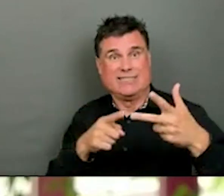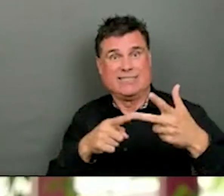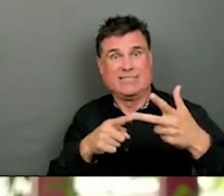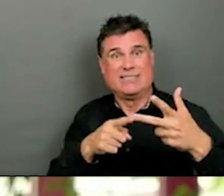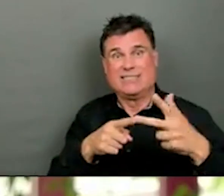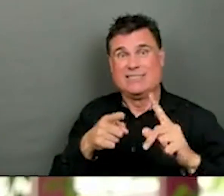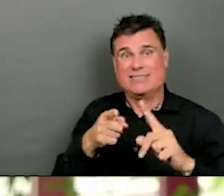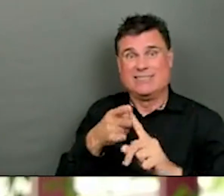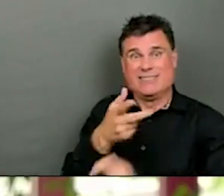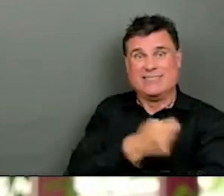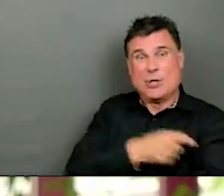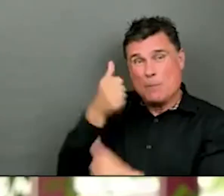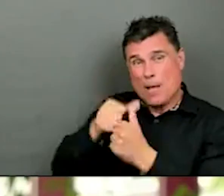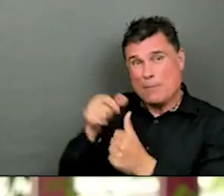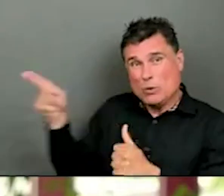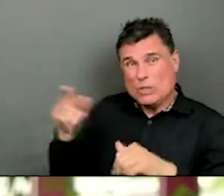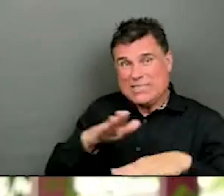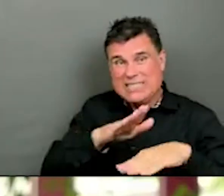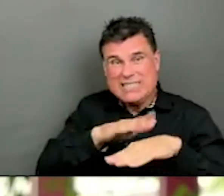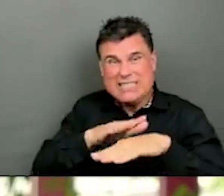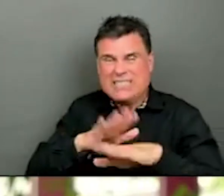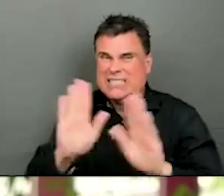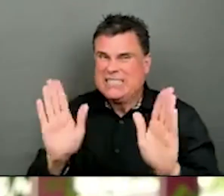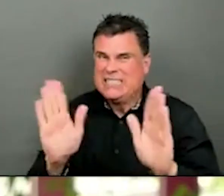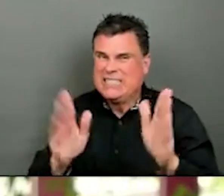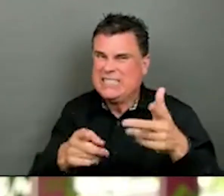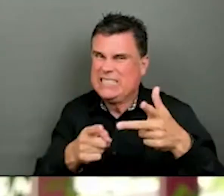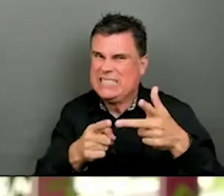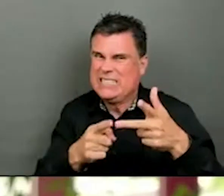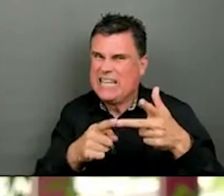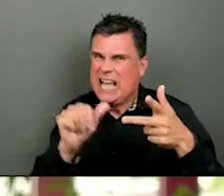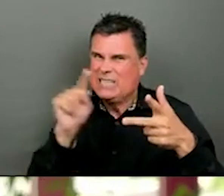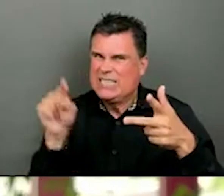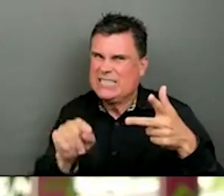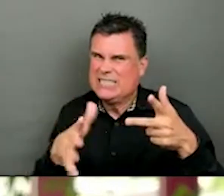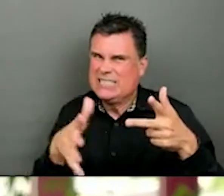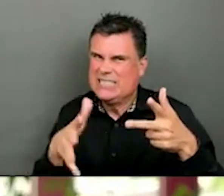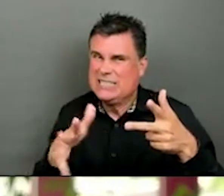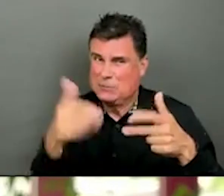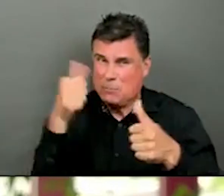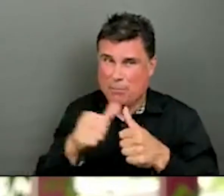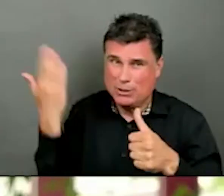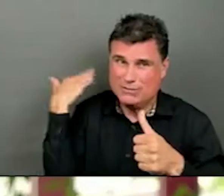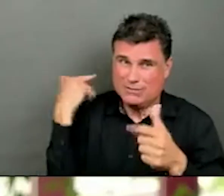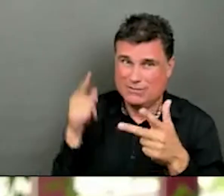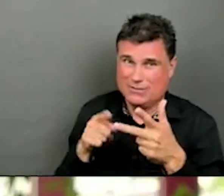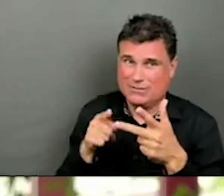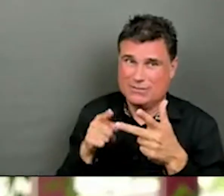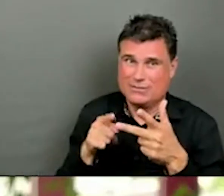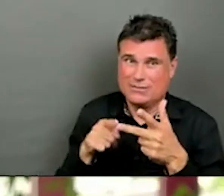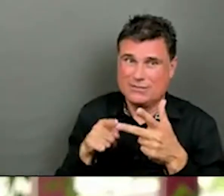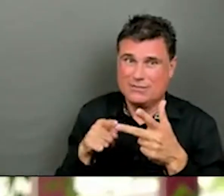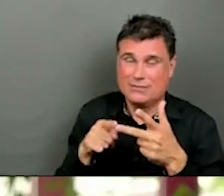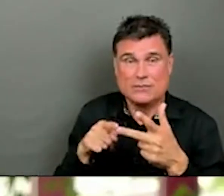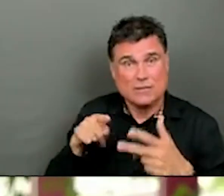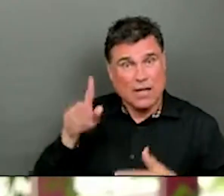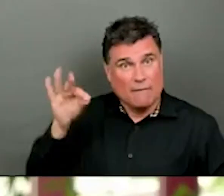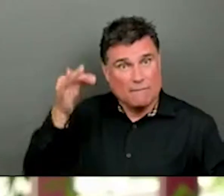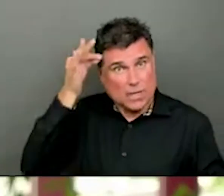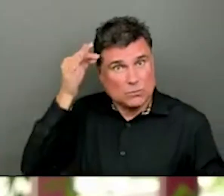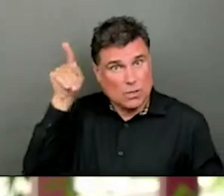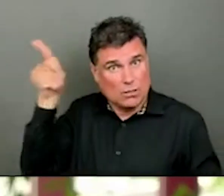give us a sense of how much that drop-off was, and whether the federal government has offered